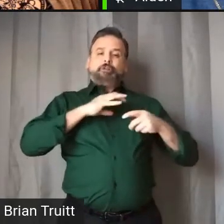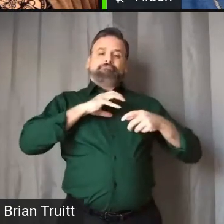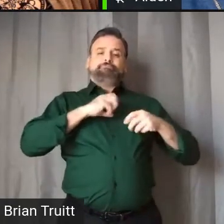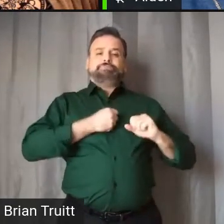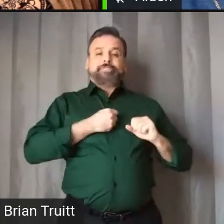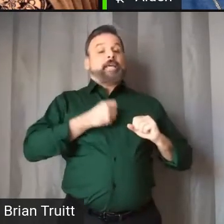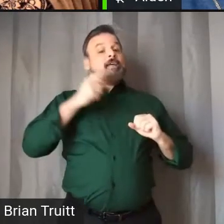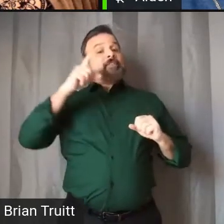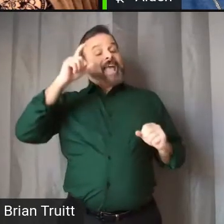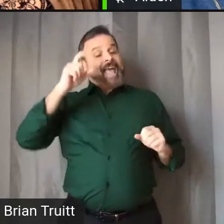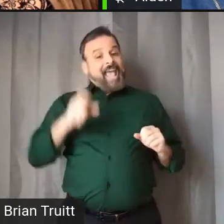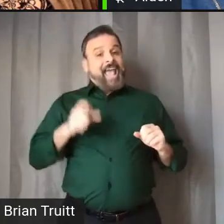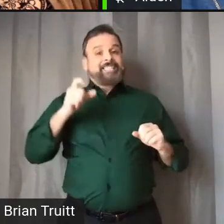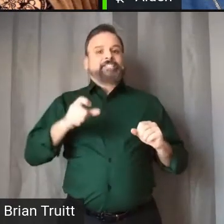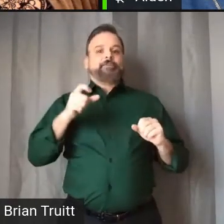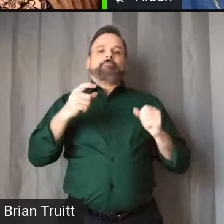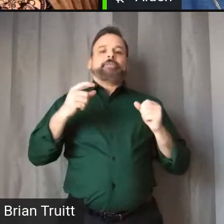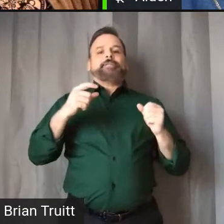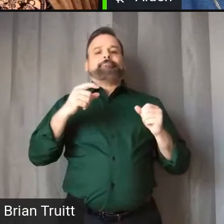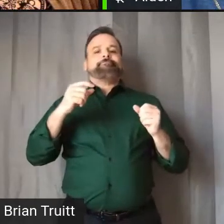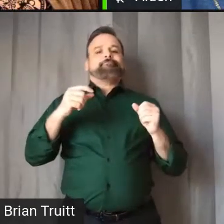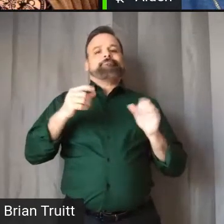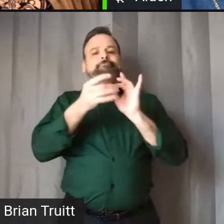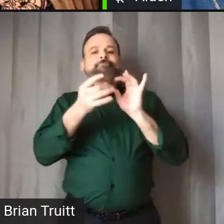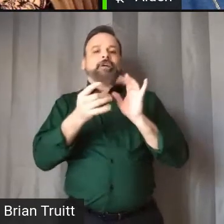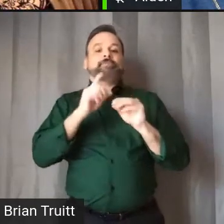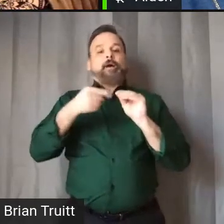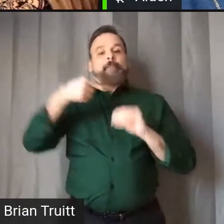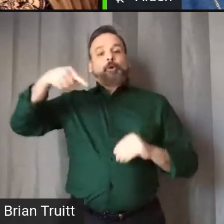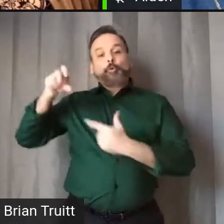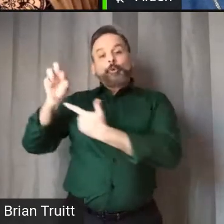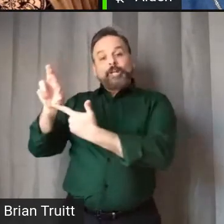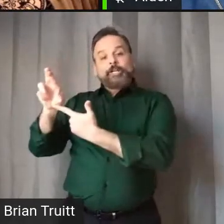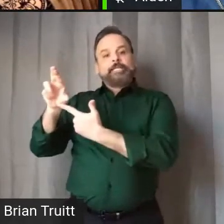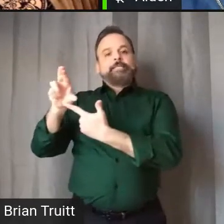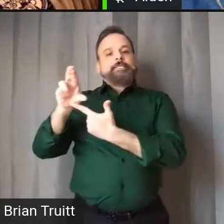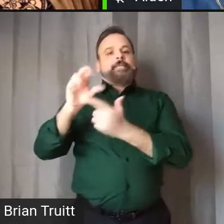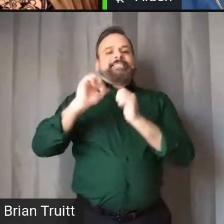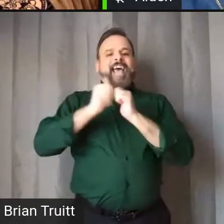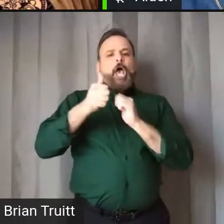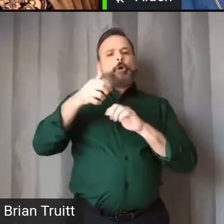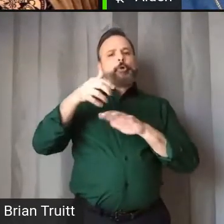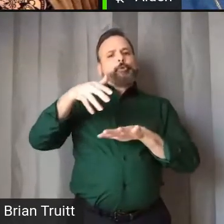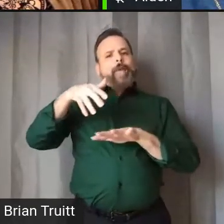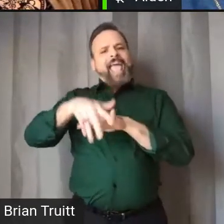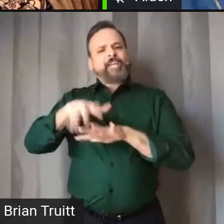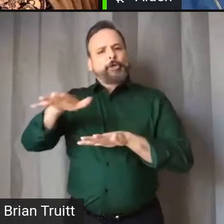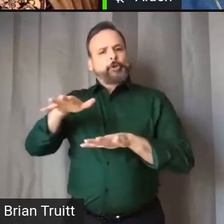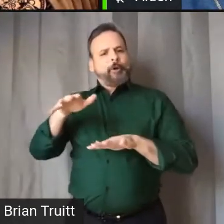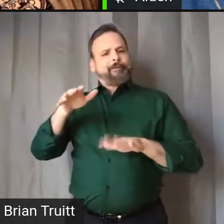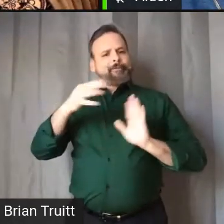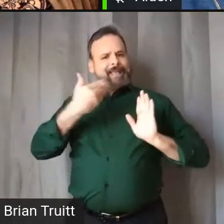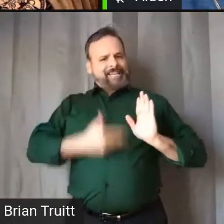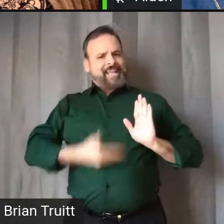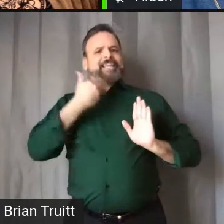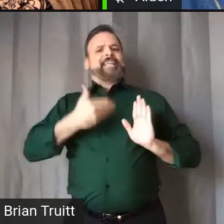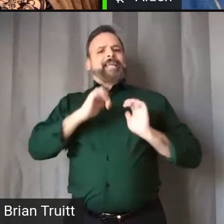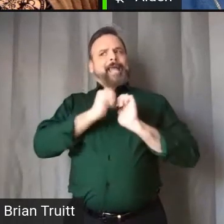There has to be banter about queerness because it's part of how you anchor your identity, and it's part of how you connect with other people around you about your identity. And since we